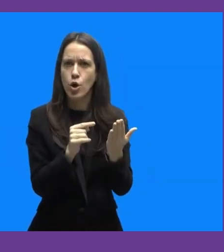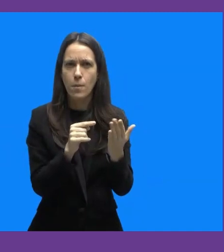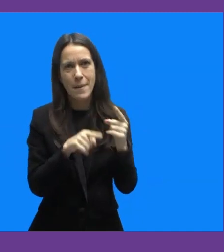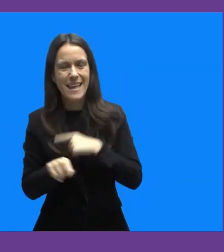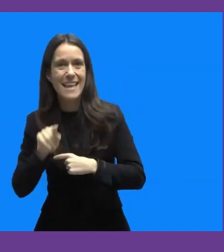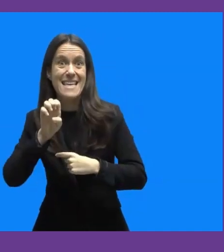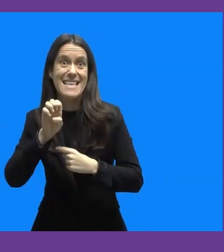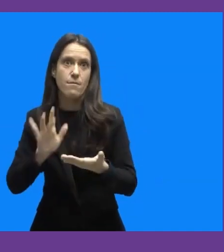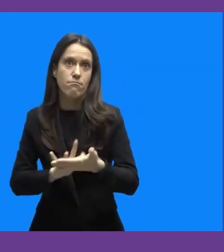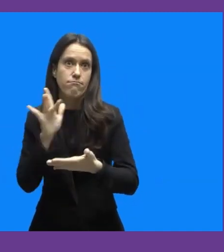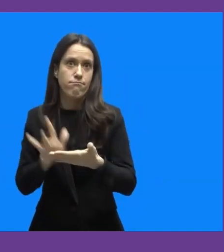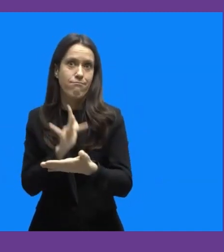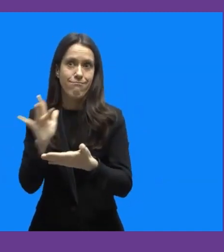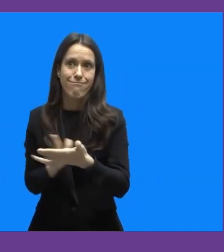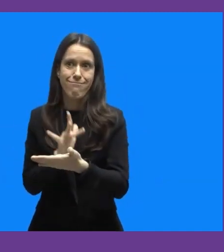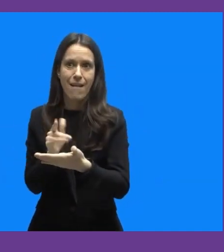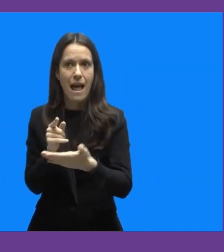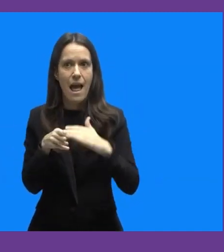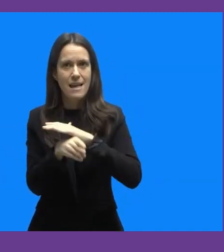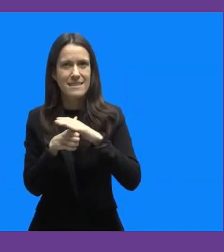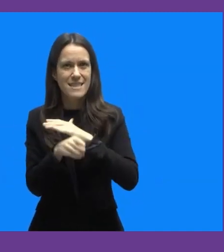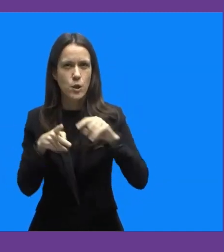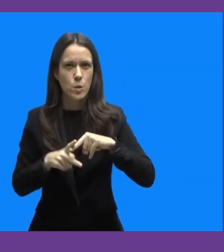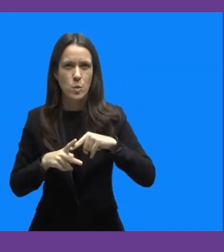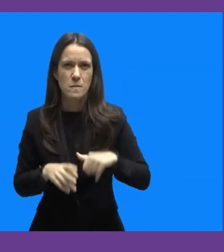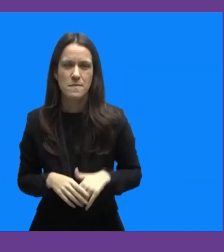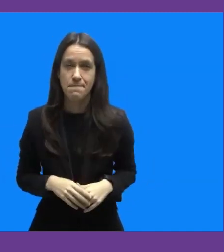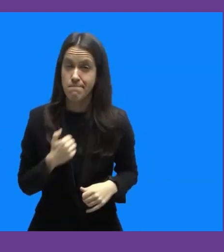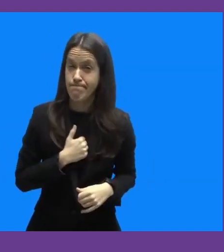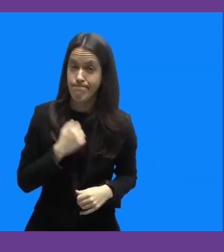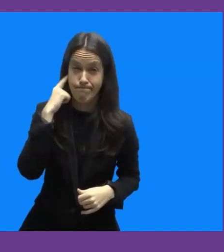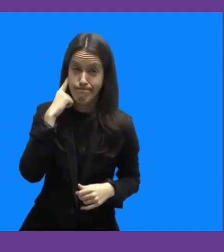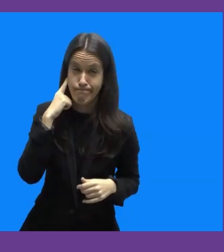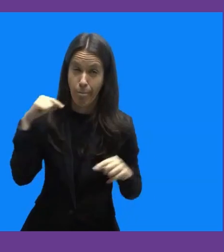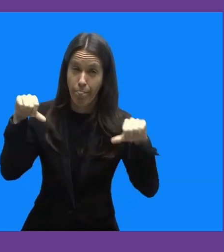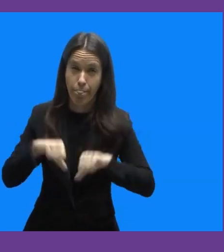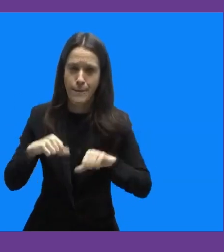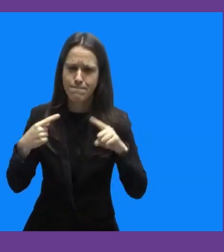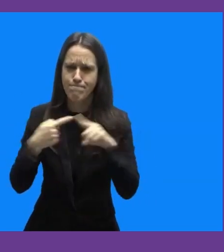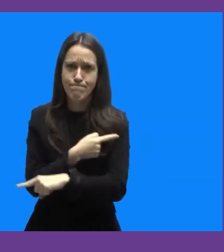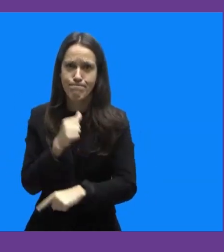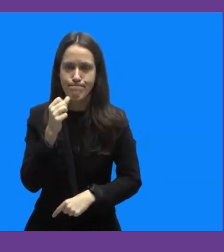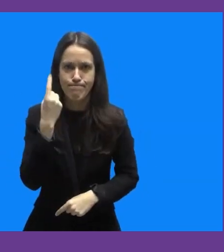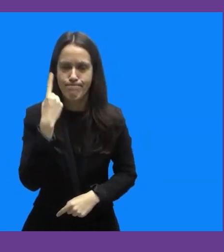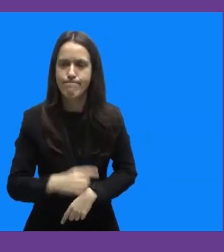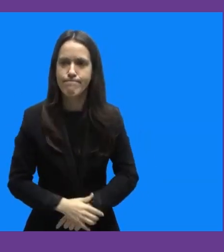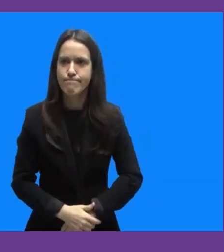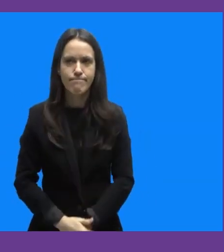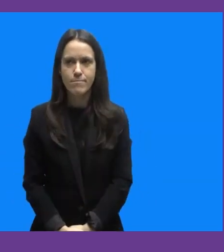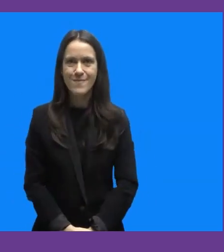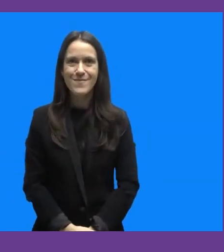to make myself a better student? Thank you. I really want